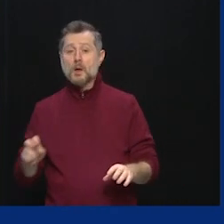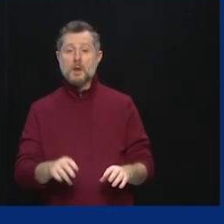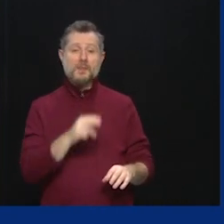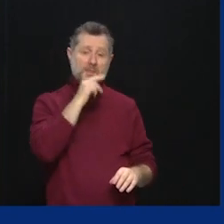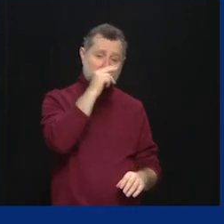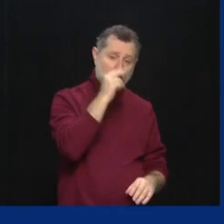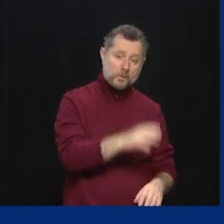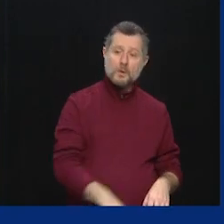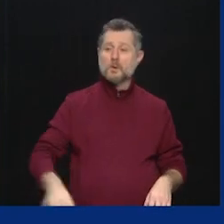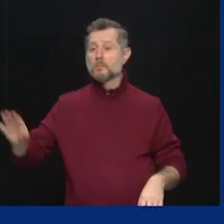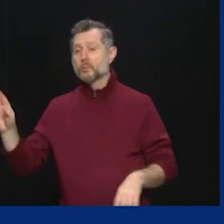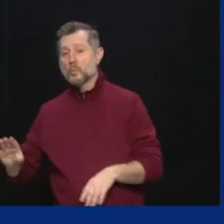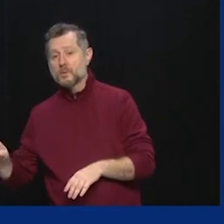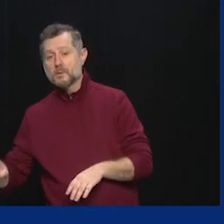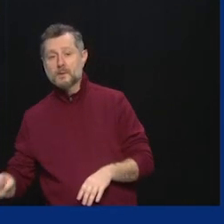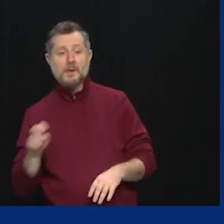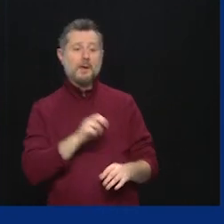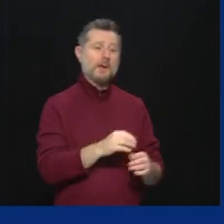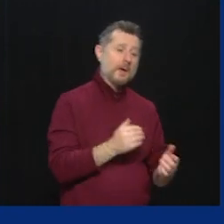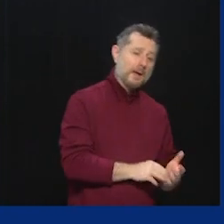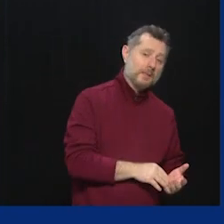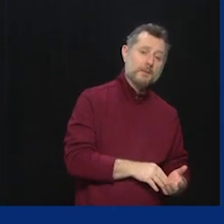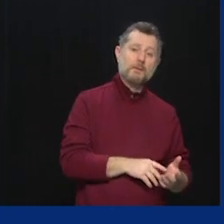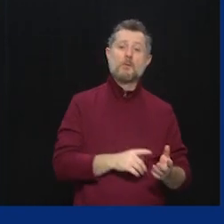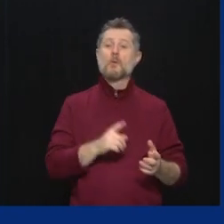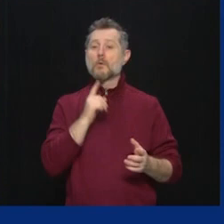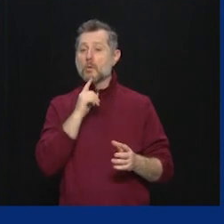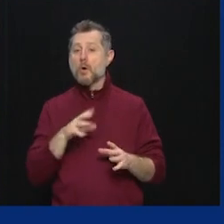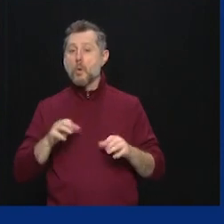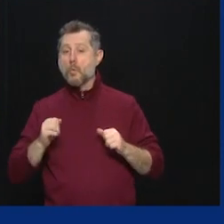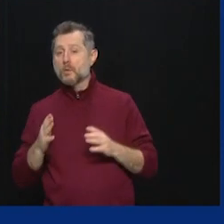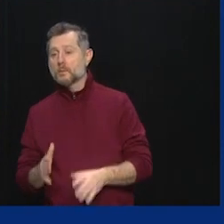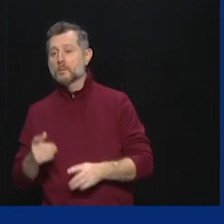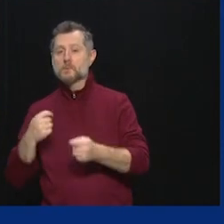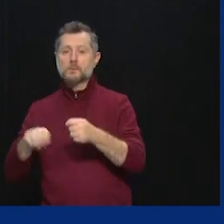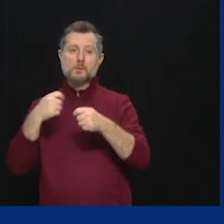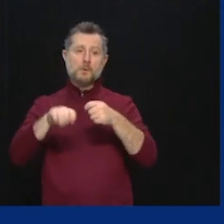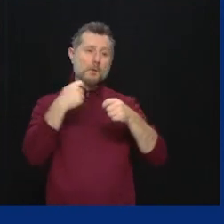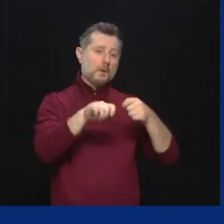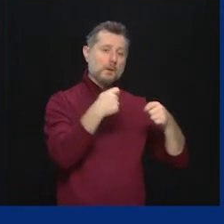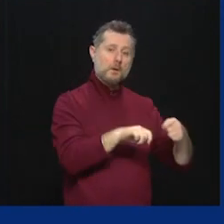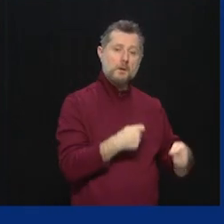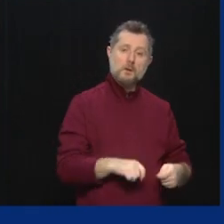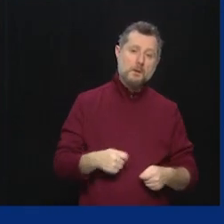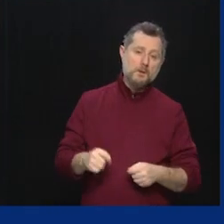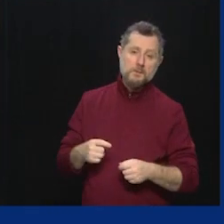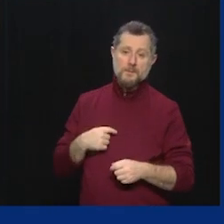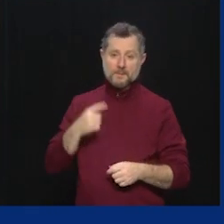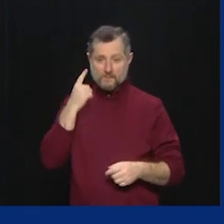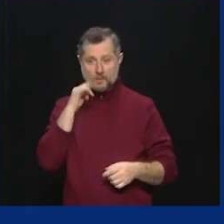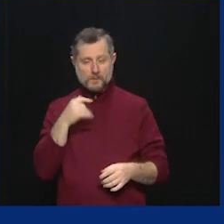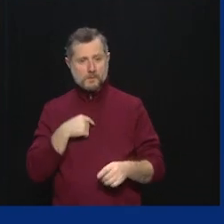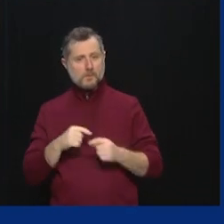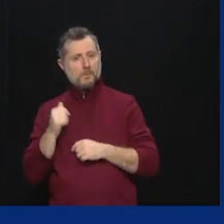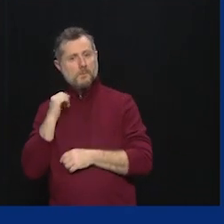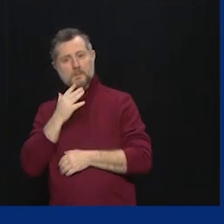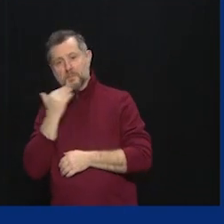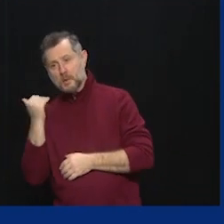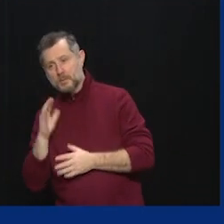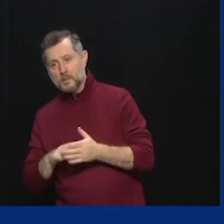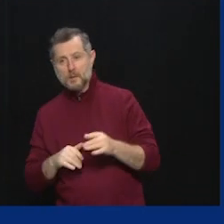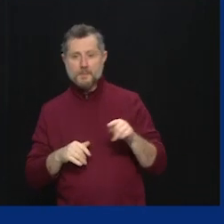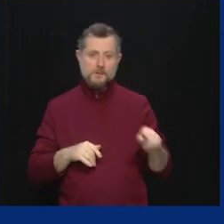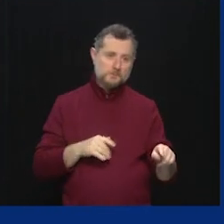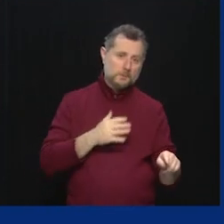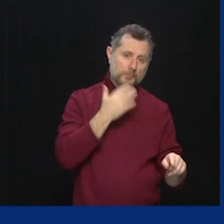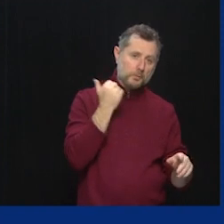or varying ownership groups, some, if you think of the history, much better than others. I